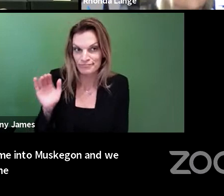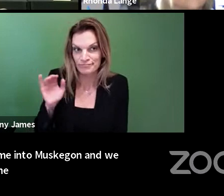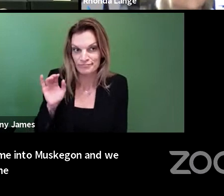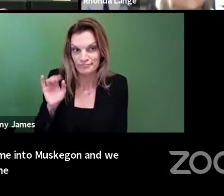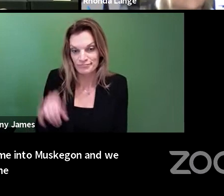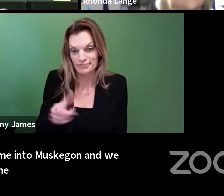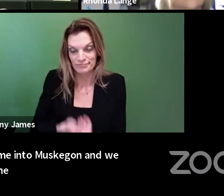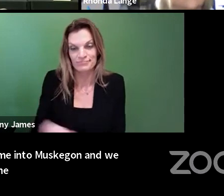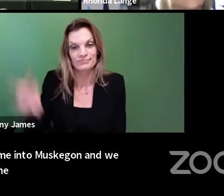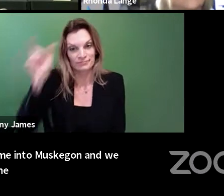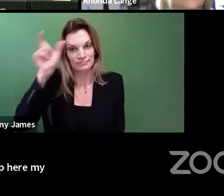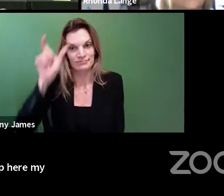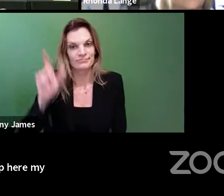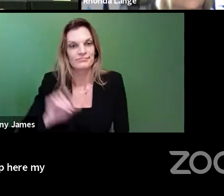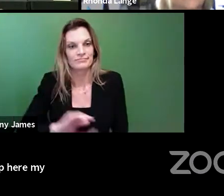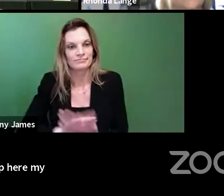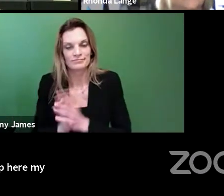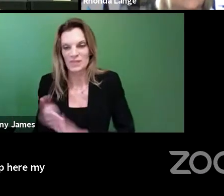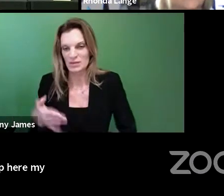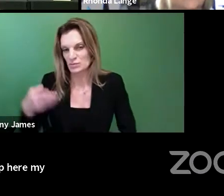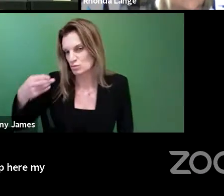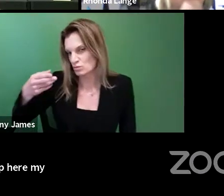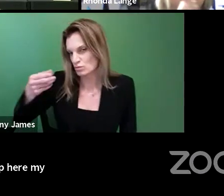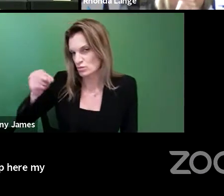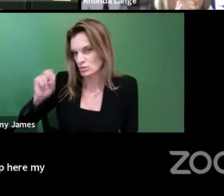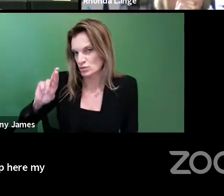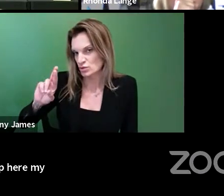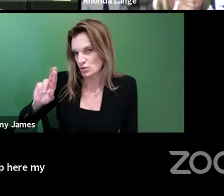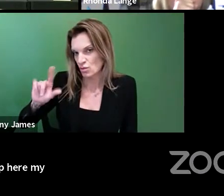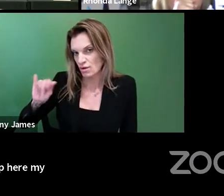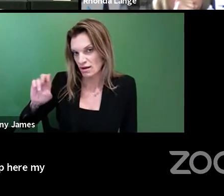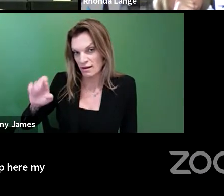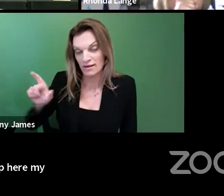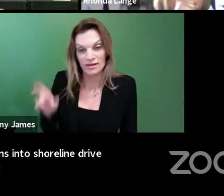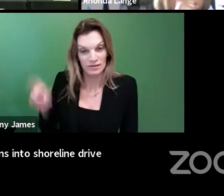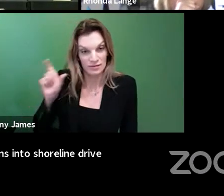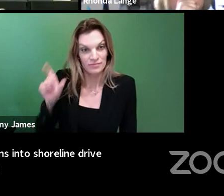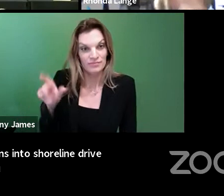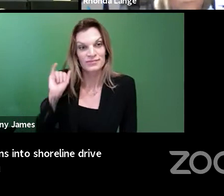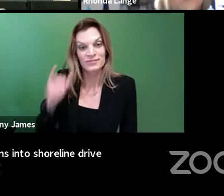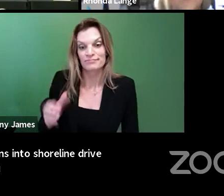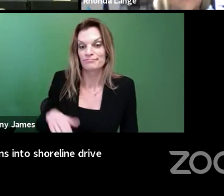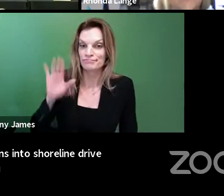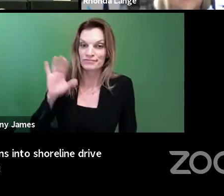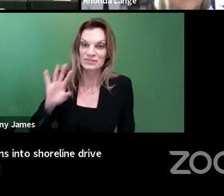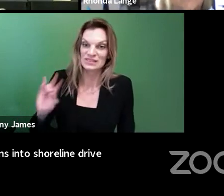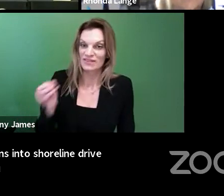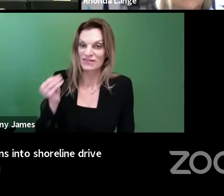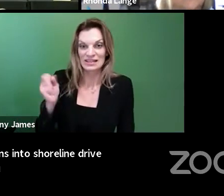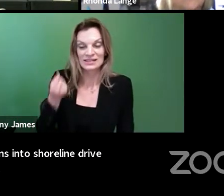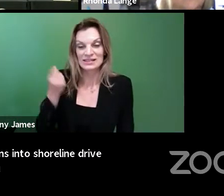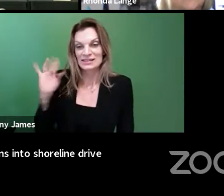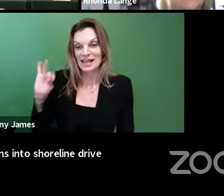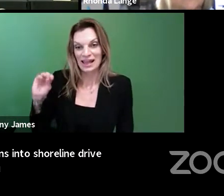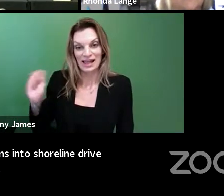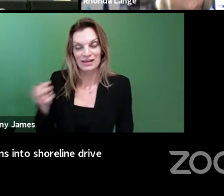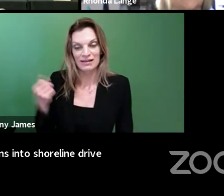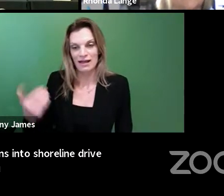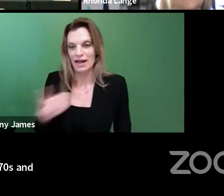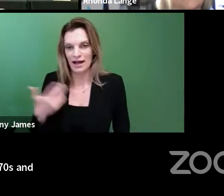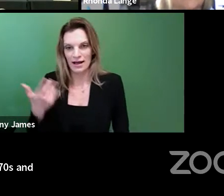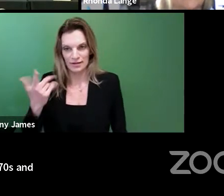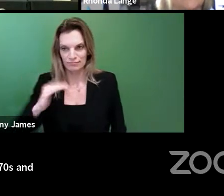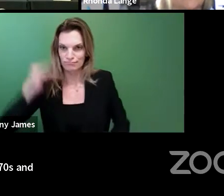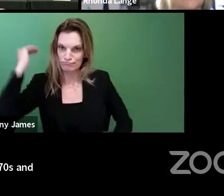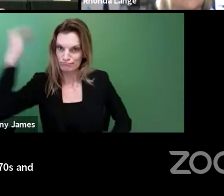which turns into Shoreline Drive behind you, growing up in the 70s and 80s was a 1,000-foot racial wall.